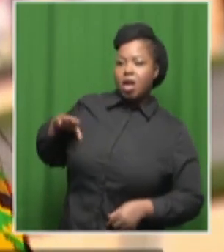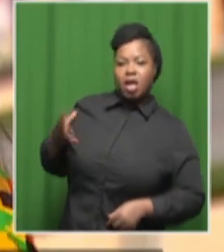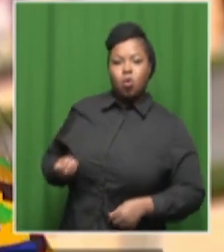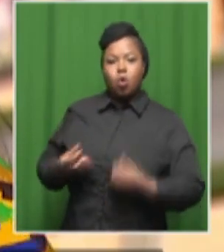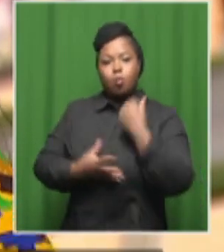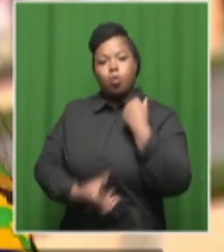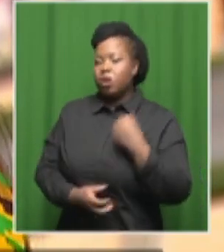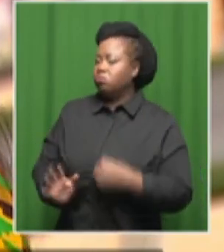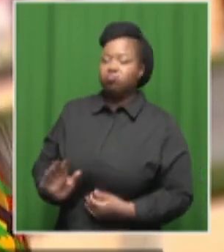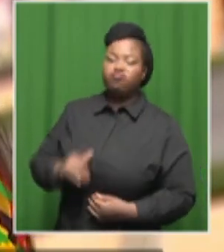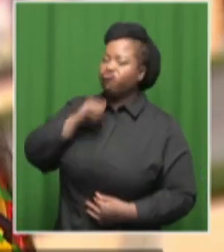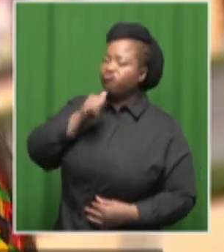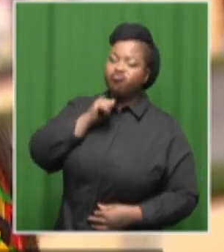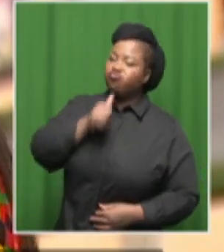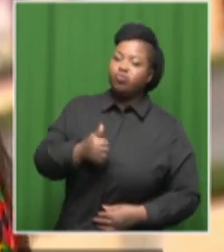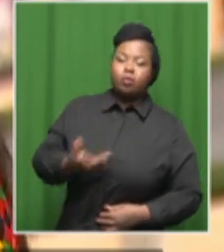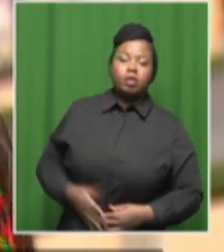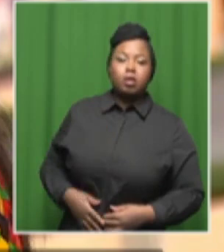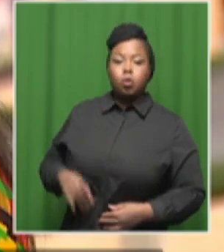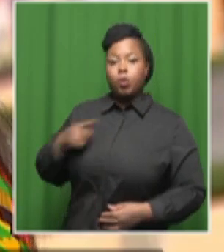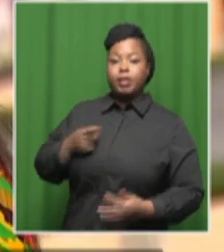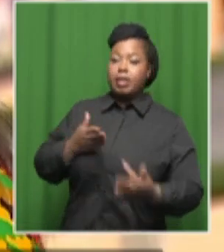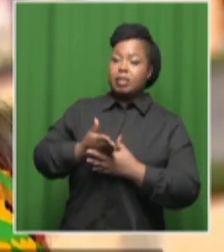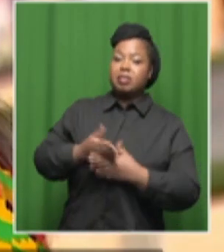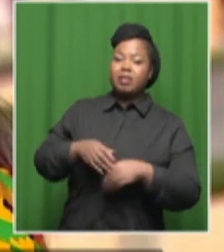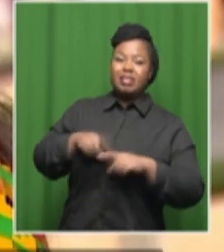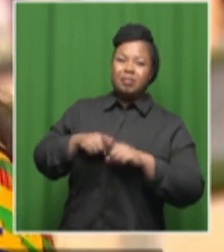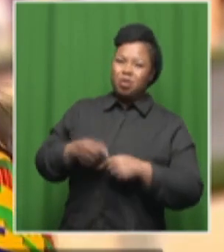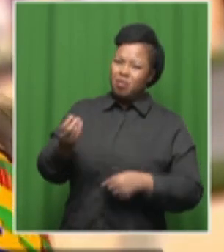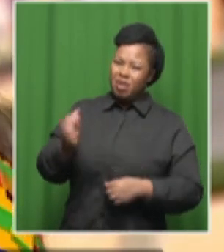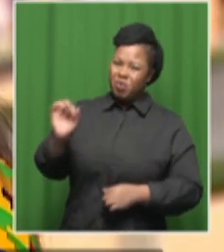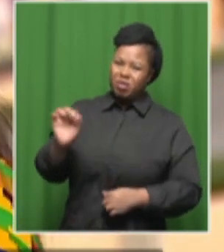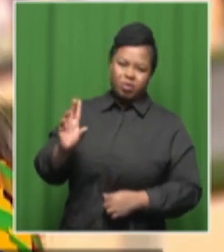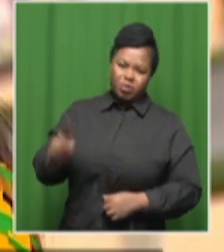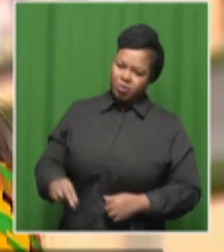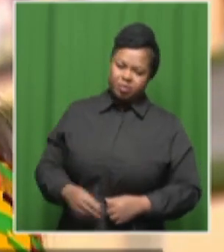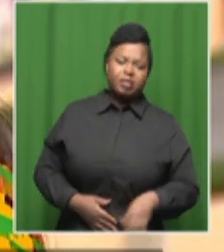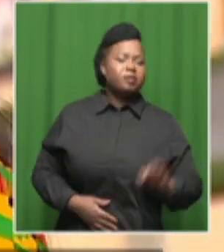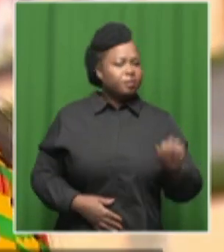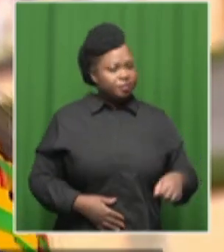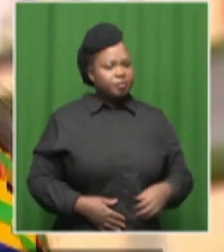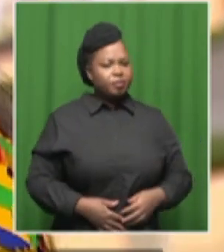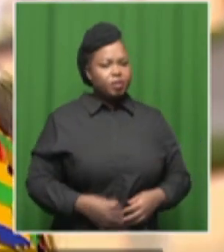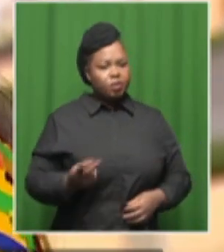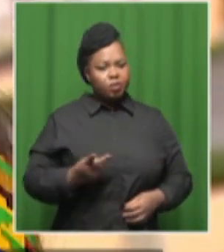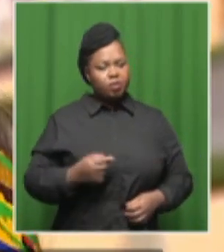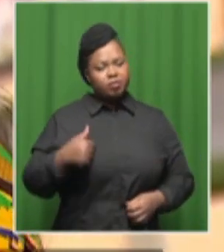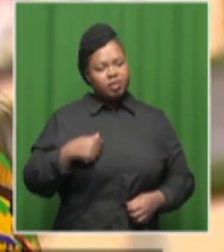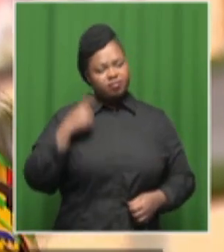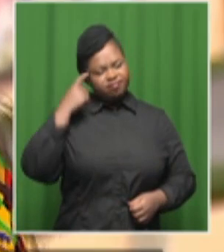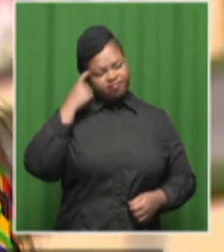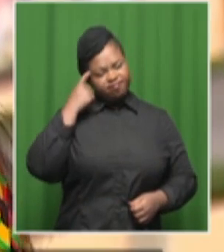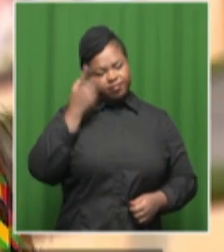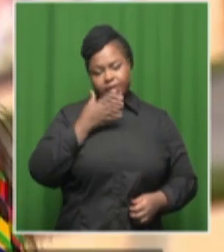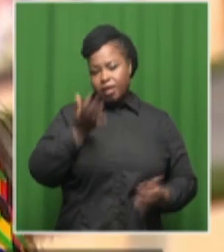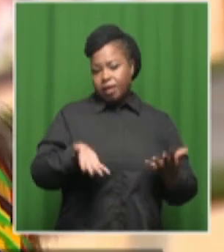that you're in. You should not be bound because of the money that you have. No, absolutely. I also just wonder,